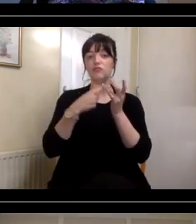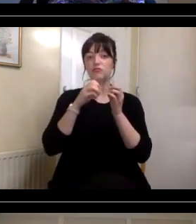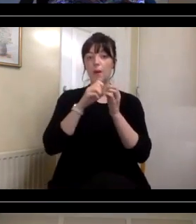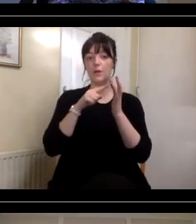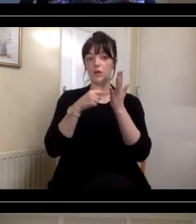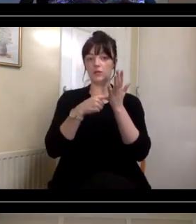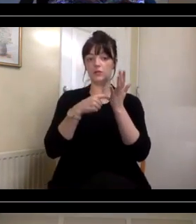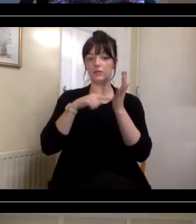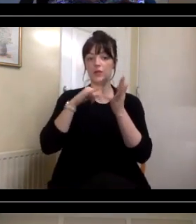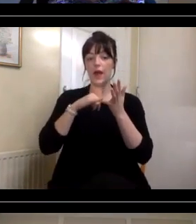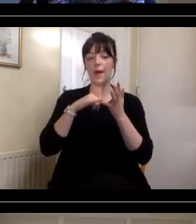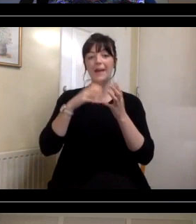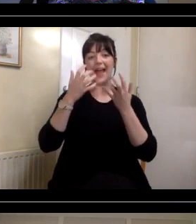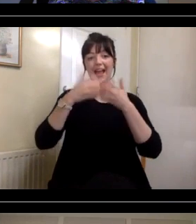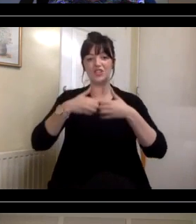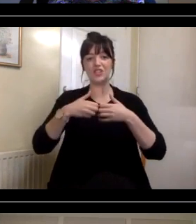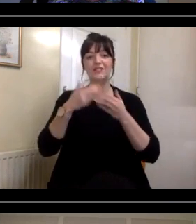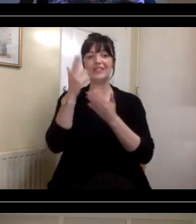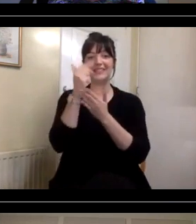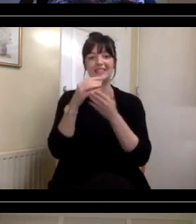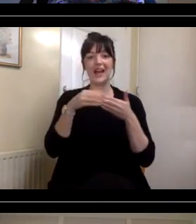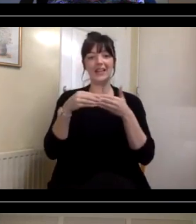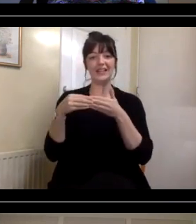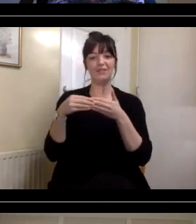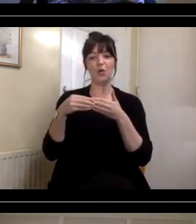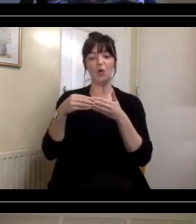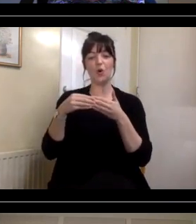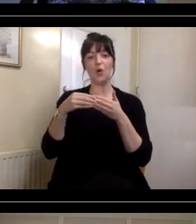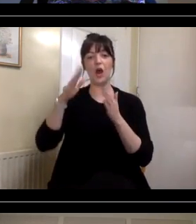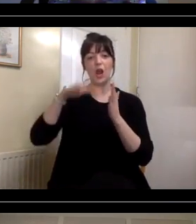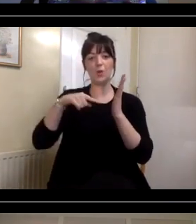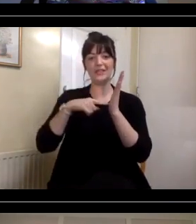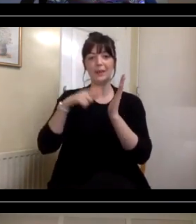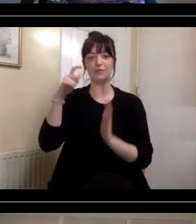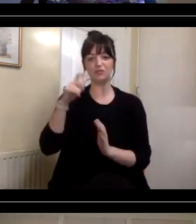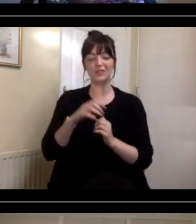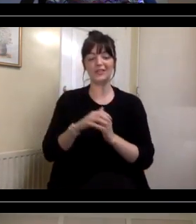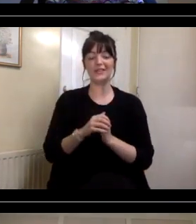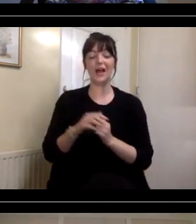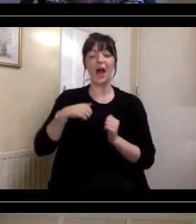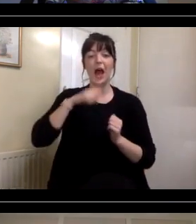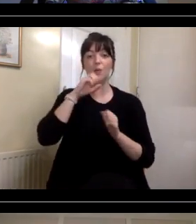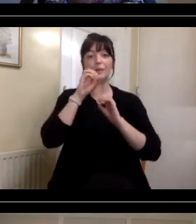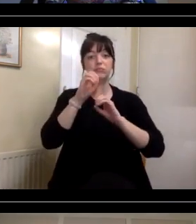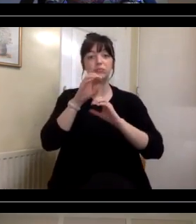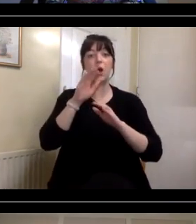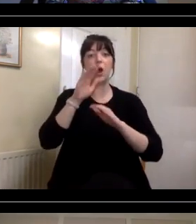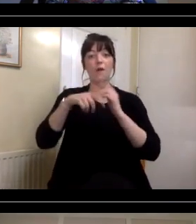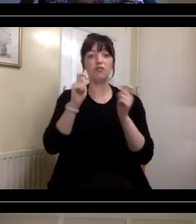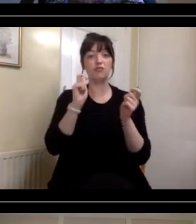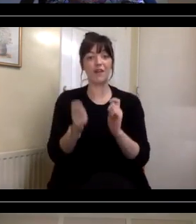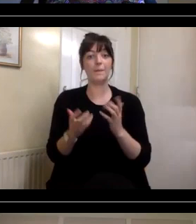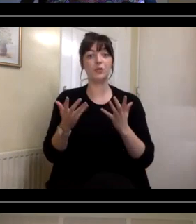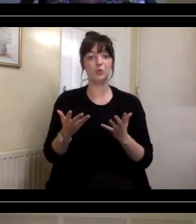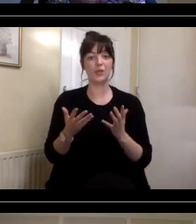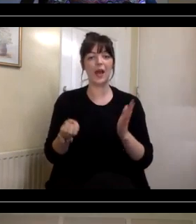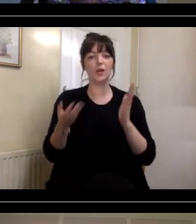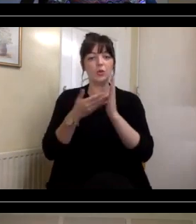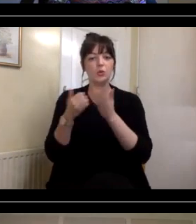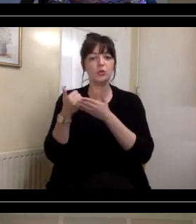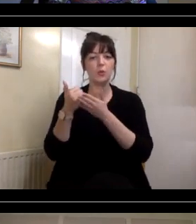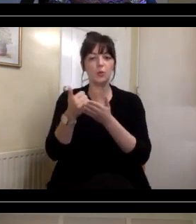Thames Crossing, and I'll be running through many of our proposed refinements today, as well as helping to answer your questions a little